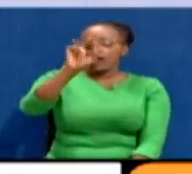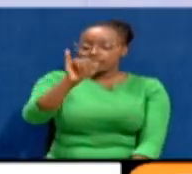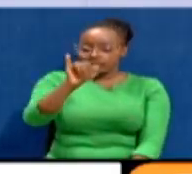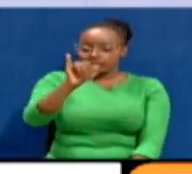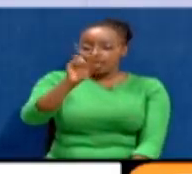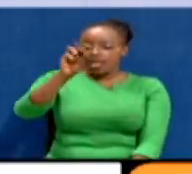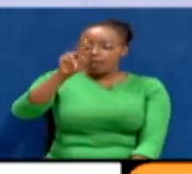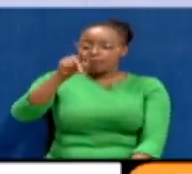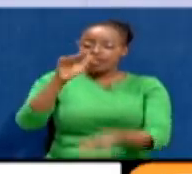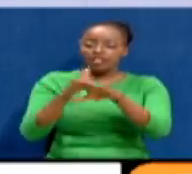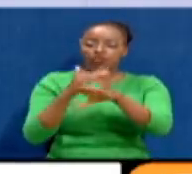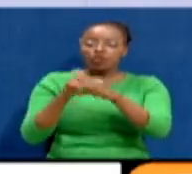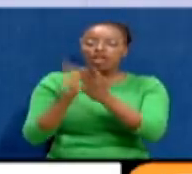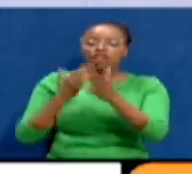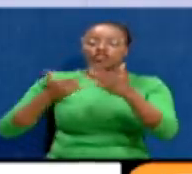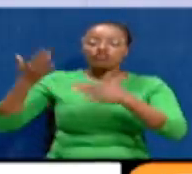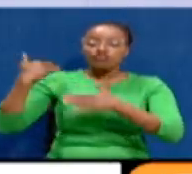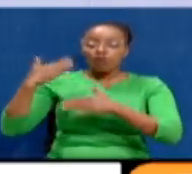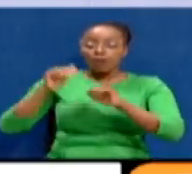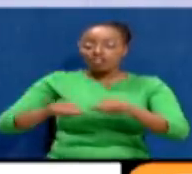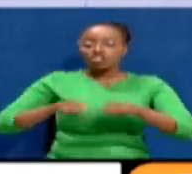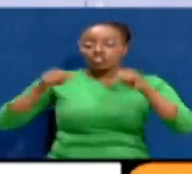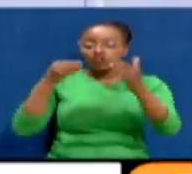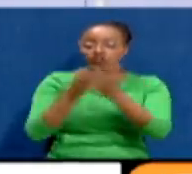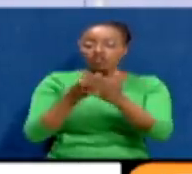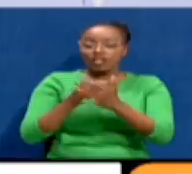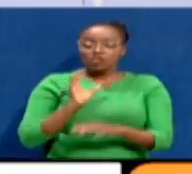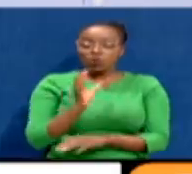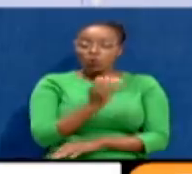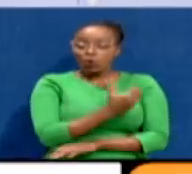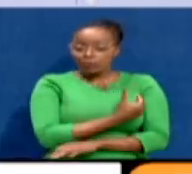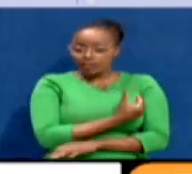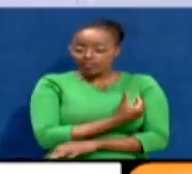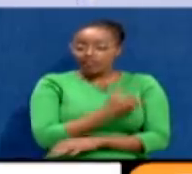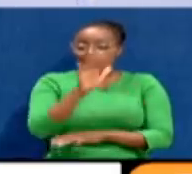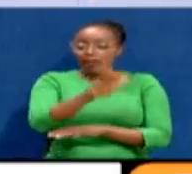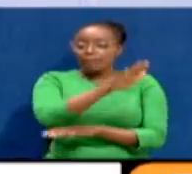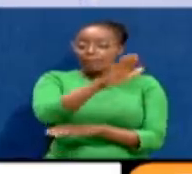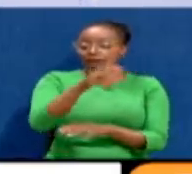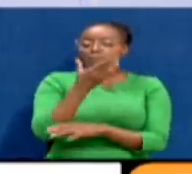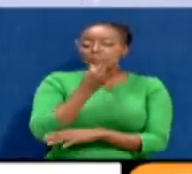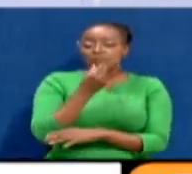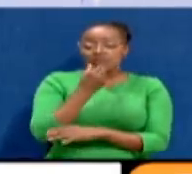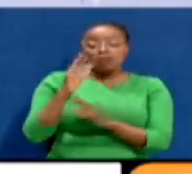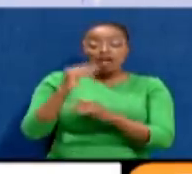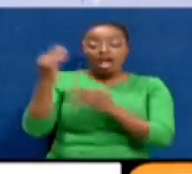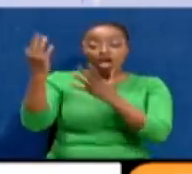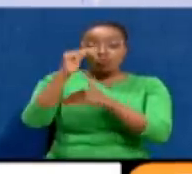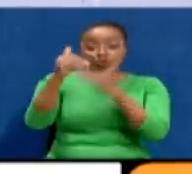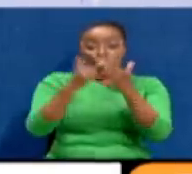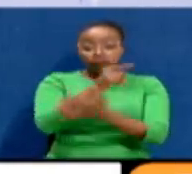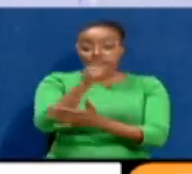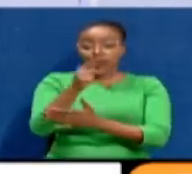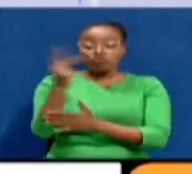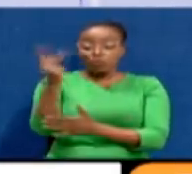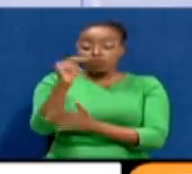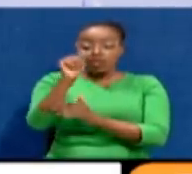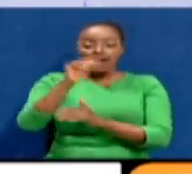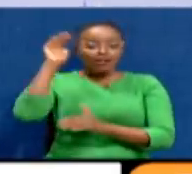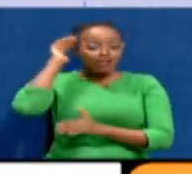Kikuyu, and also immediate former chair, actually, of the Finance Committee in Parliament. Gentlemen, I trust both of you can hear me loud and